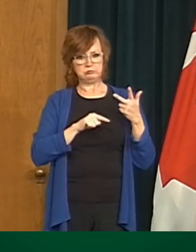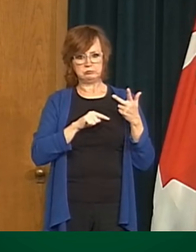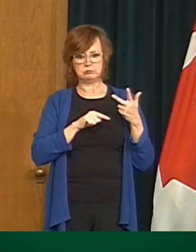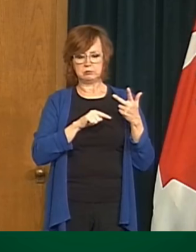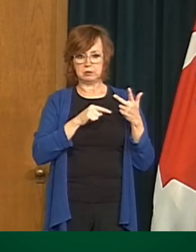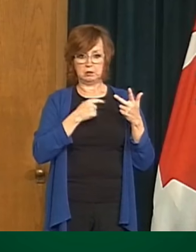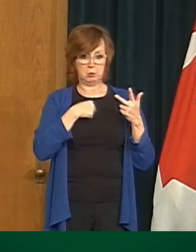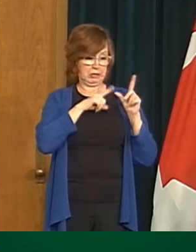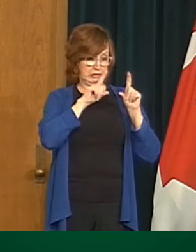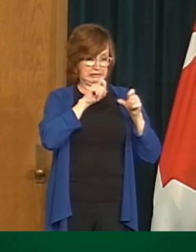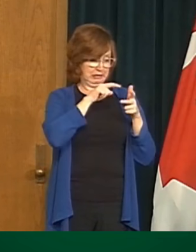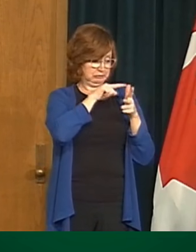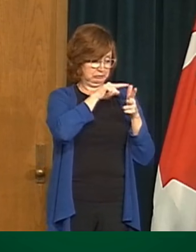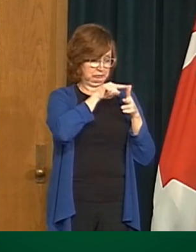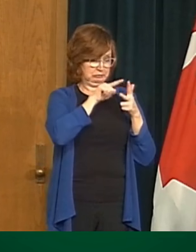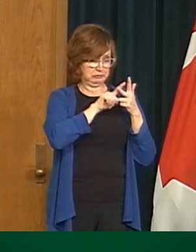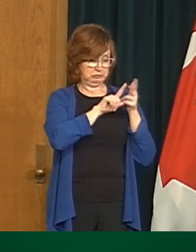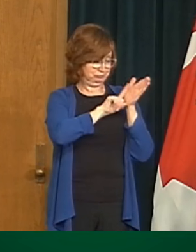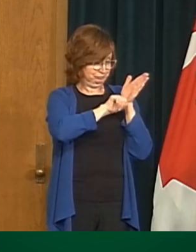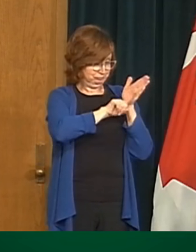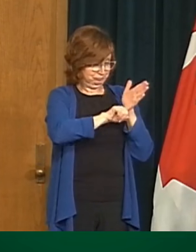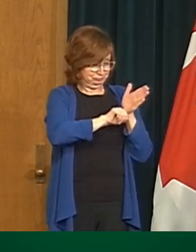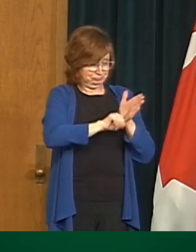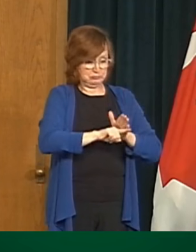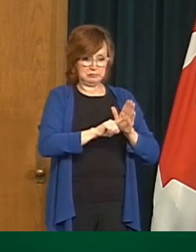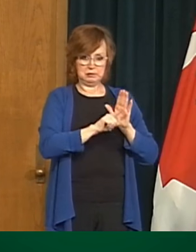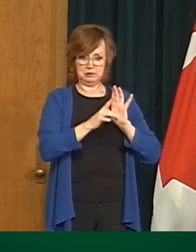contact tracing that has occurred with